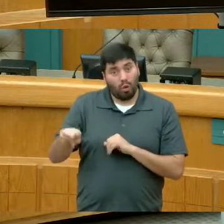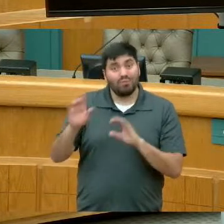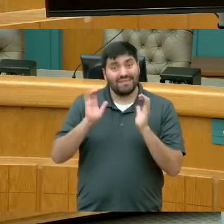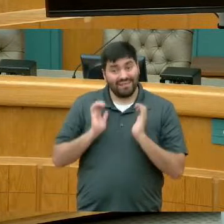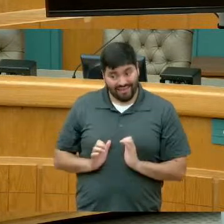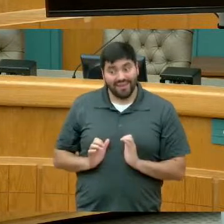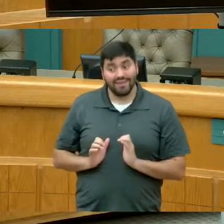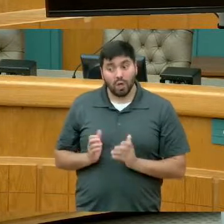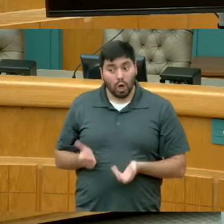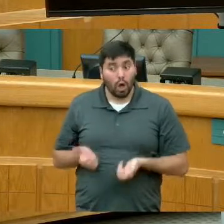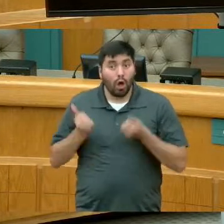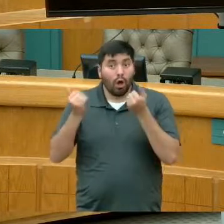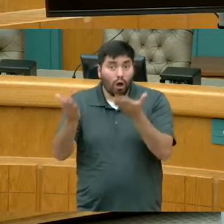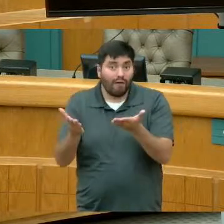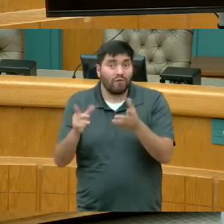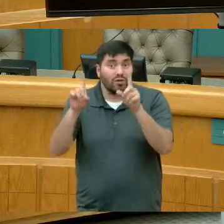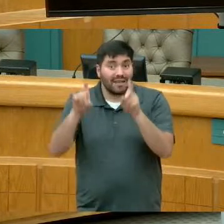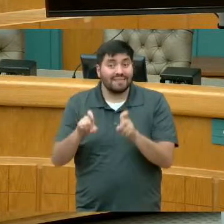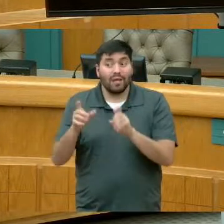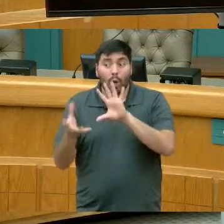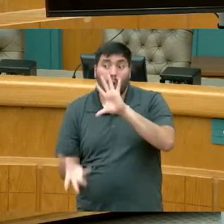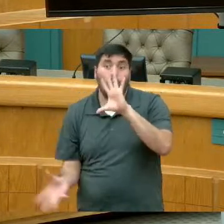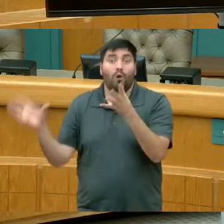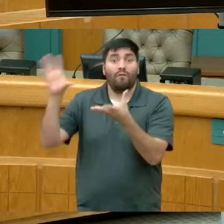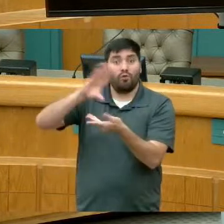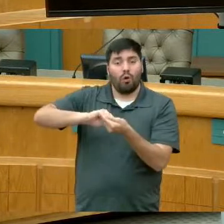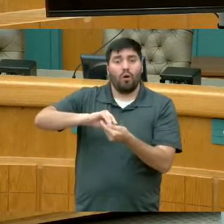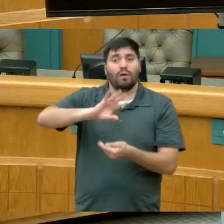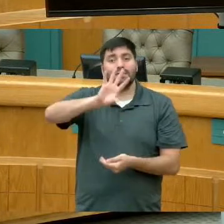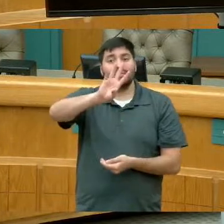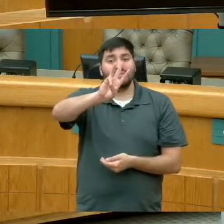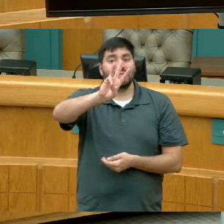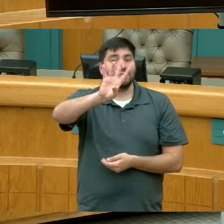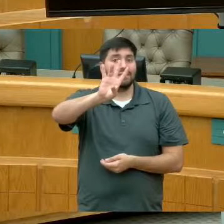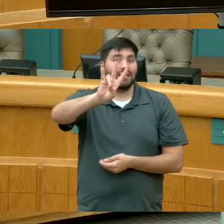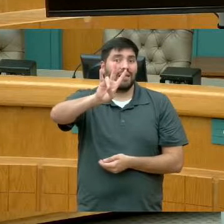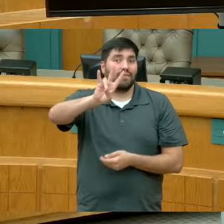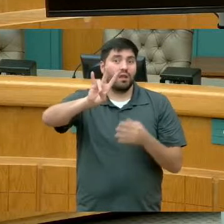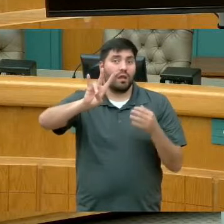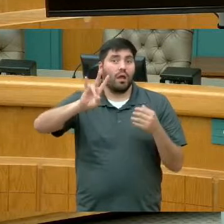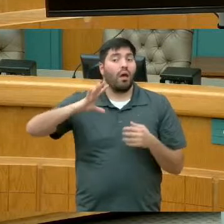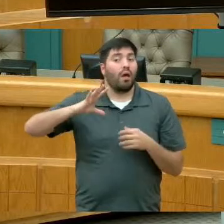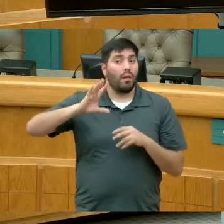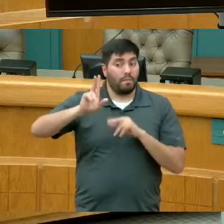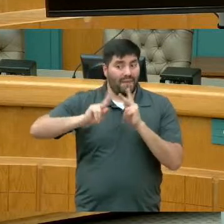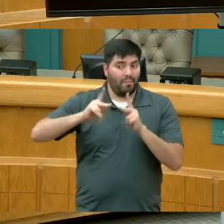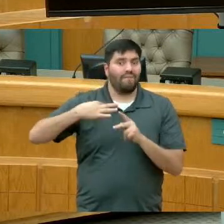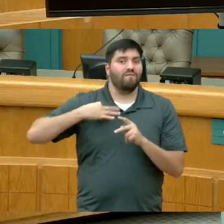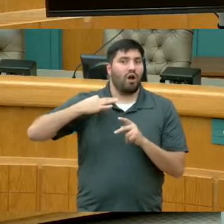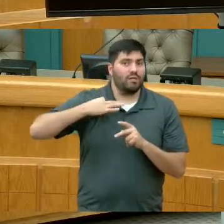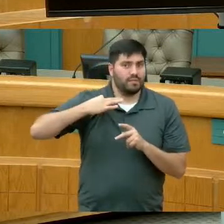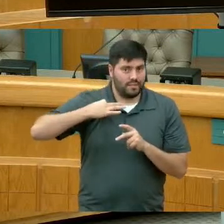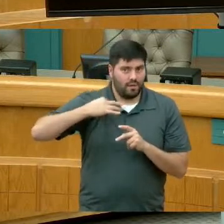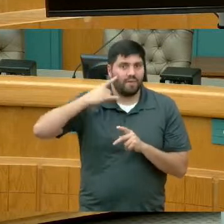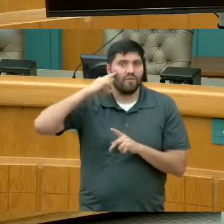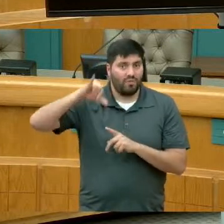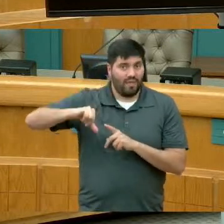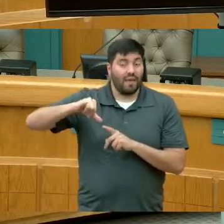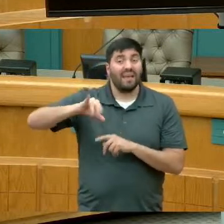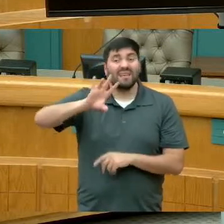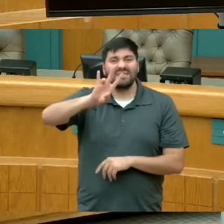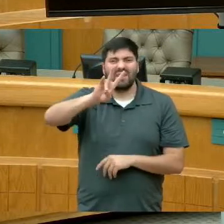testing 5 days after exposure. Overall, 67 clients volunteered to be tested,